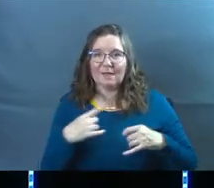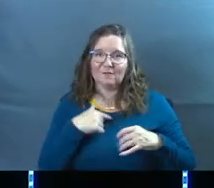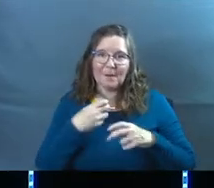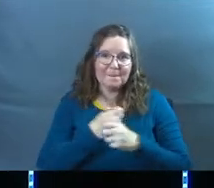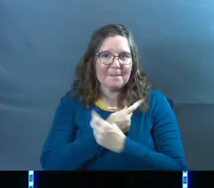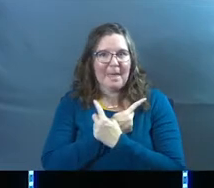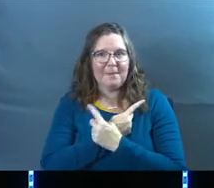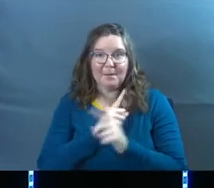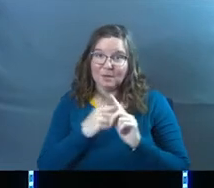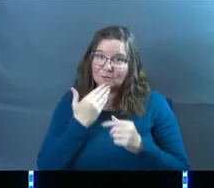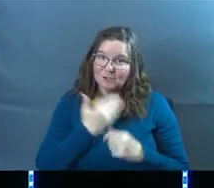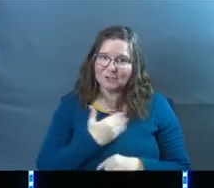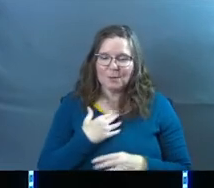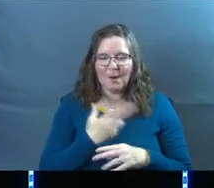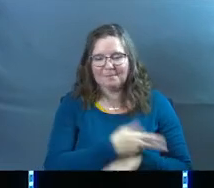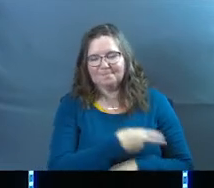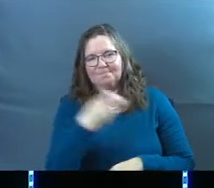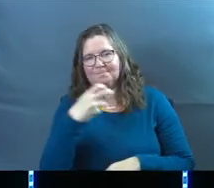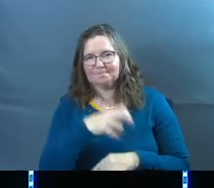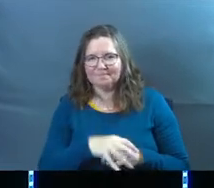good, so I used it.